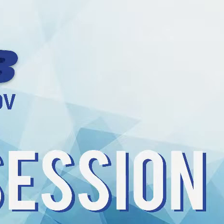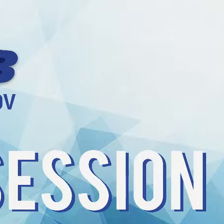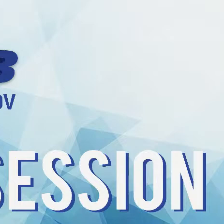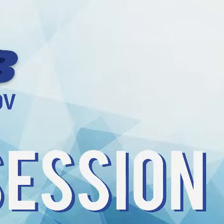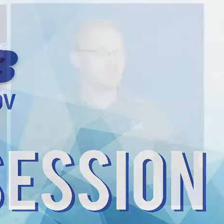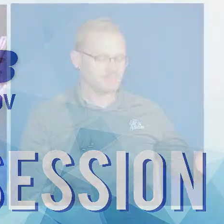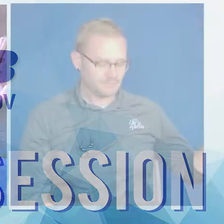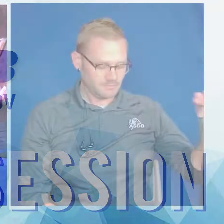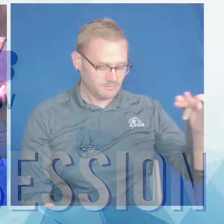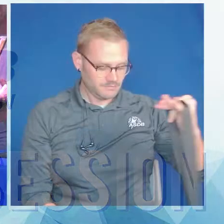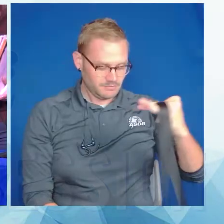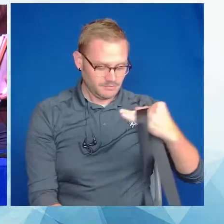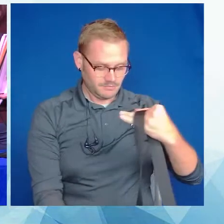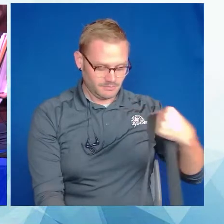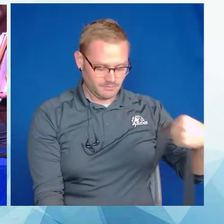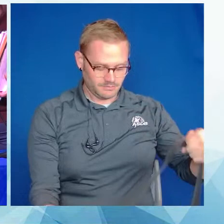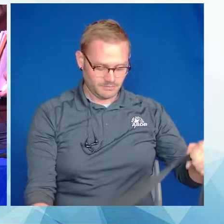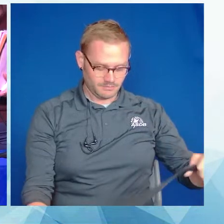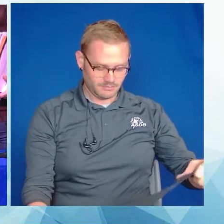the agenda items,